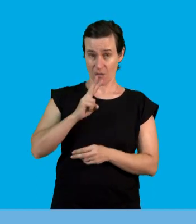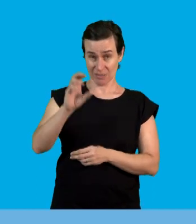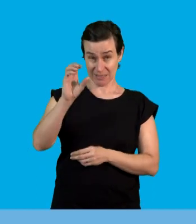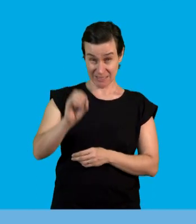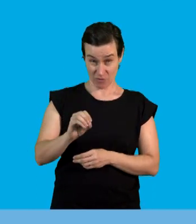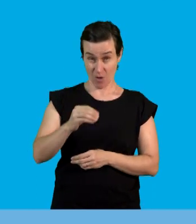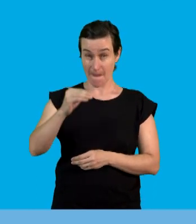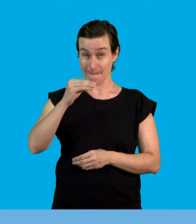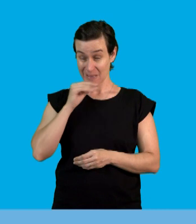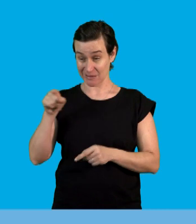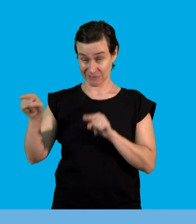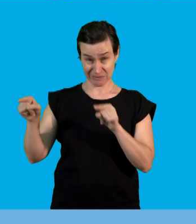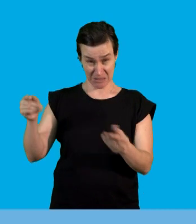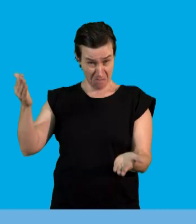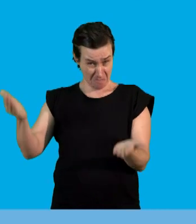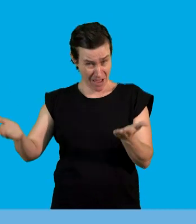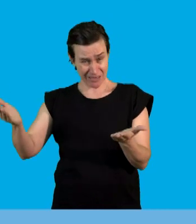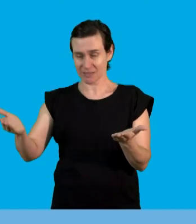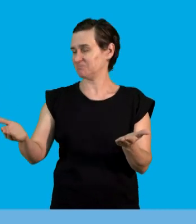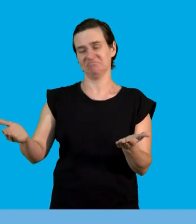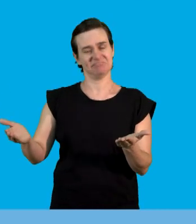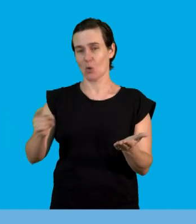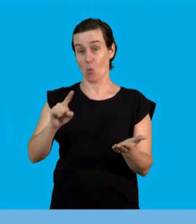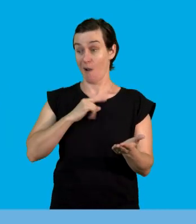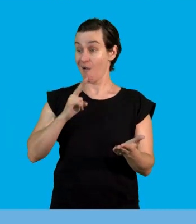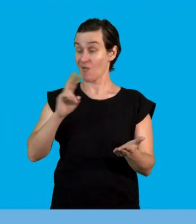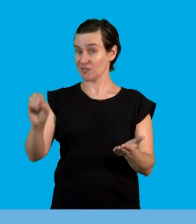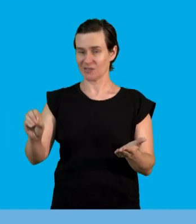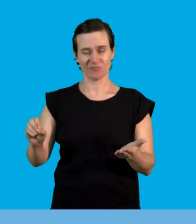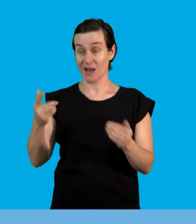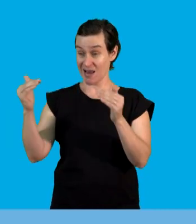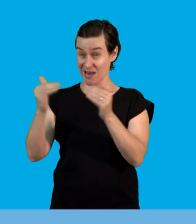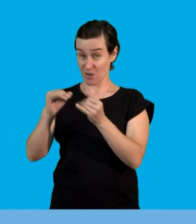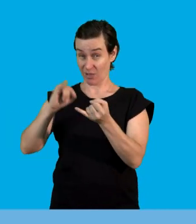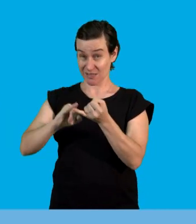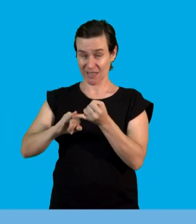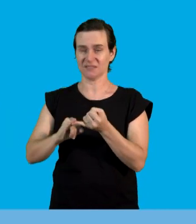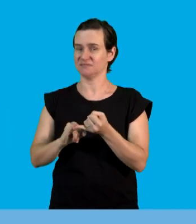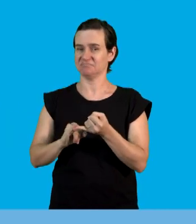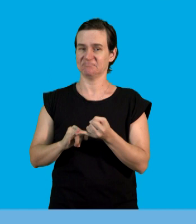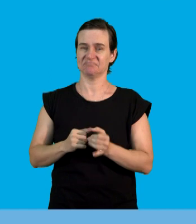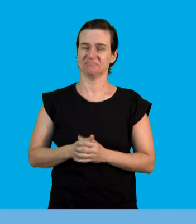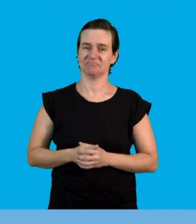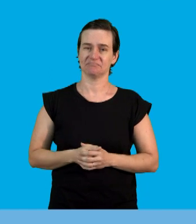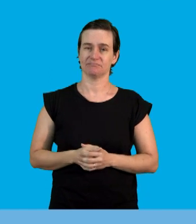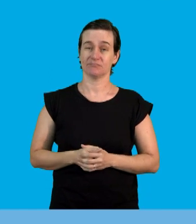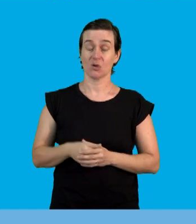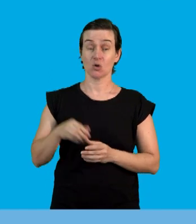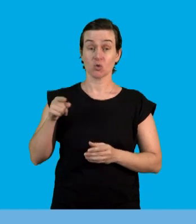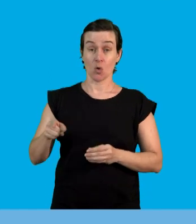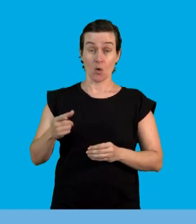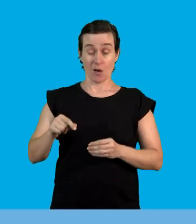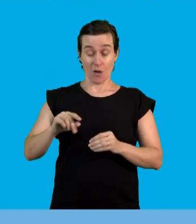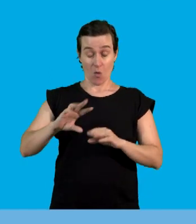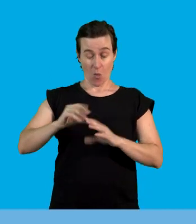answer, these two forces are not balancing each other out because they are not of equal size. So as we have said, the